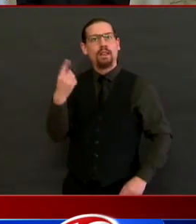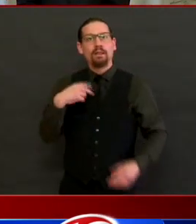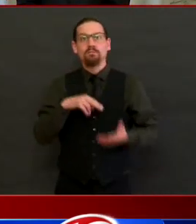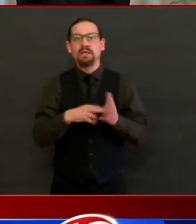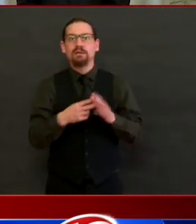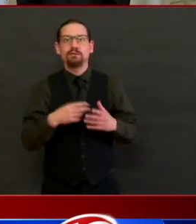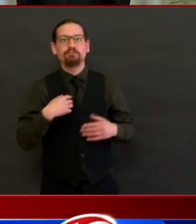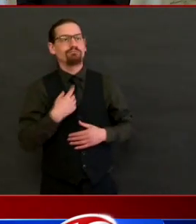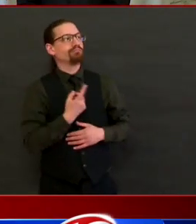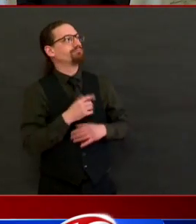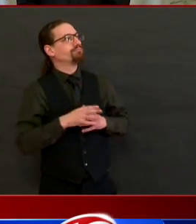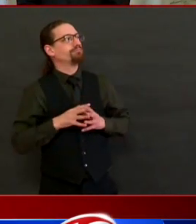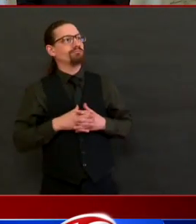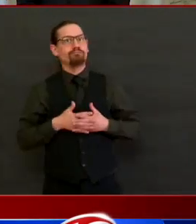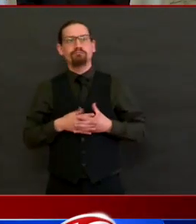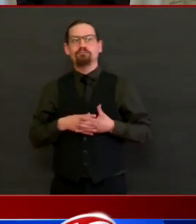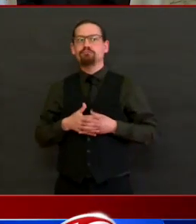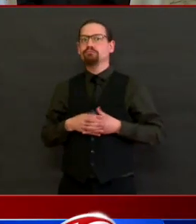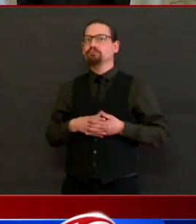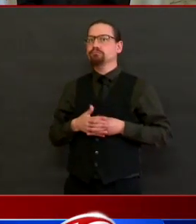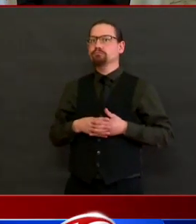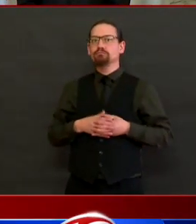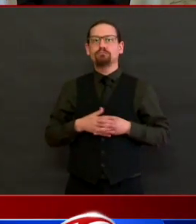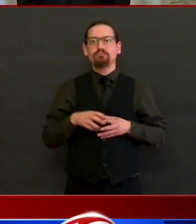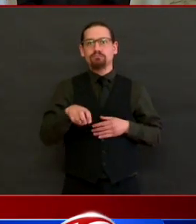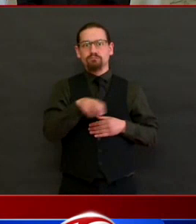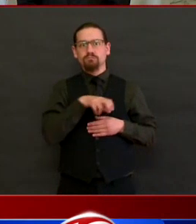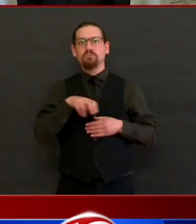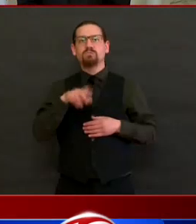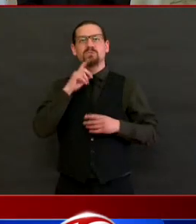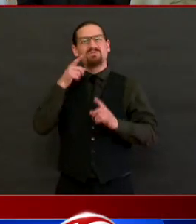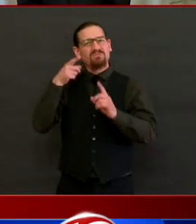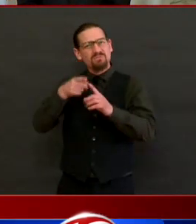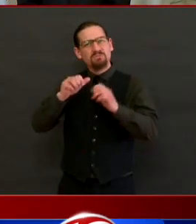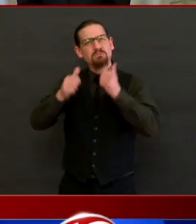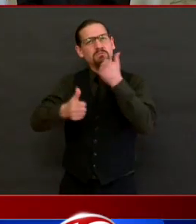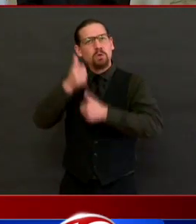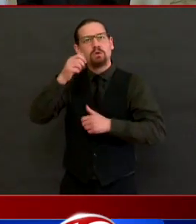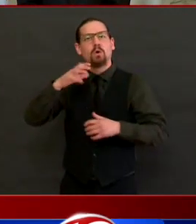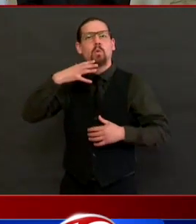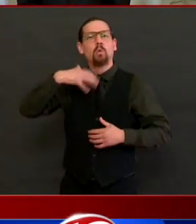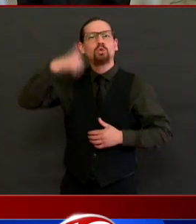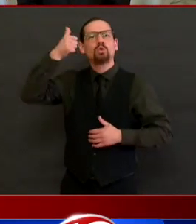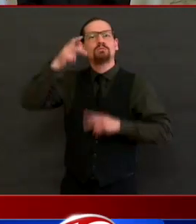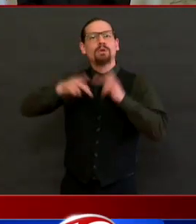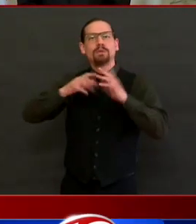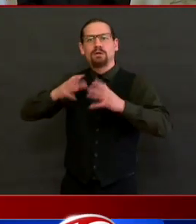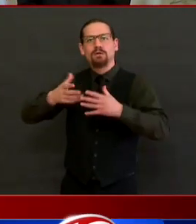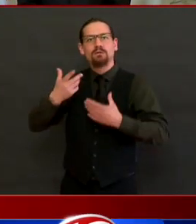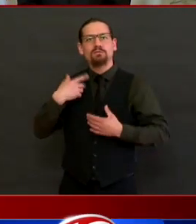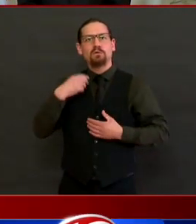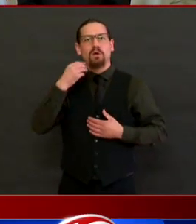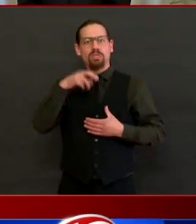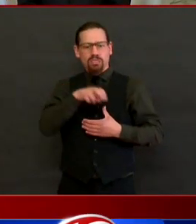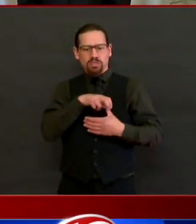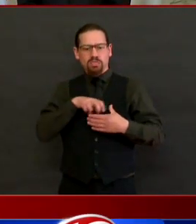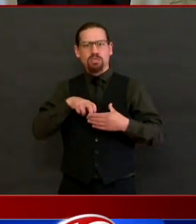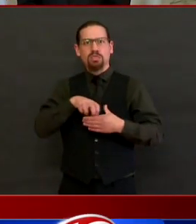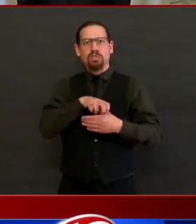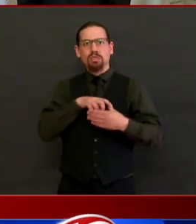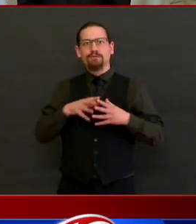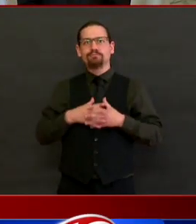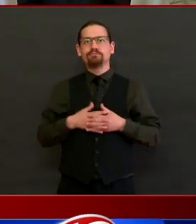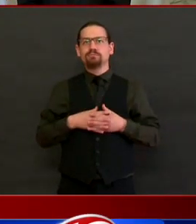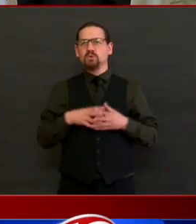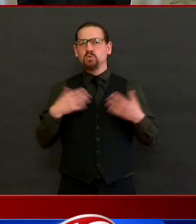And this is particularly so for older Rhode Islanders. So the working group that Rose runs in collaboration with community